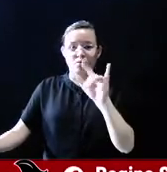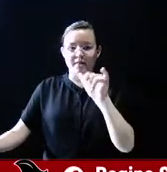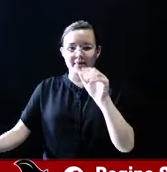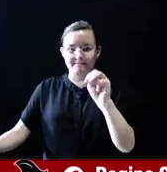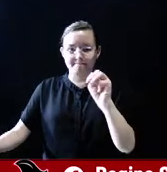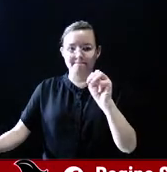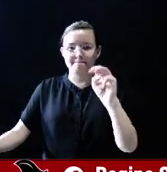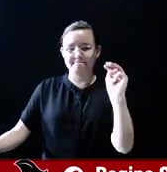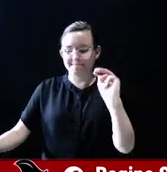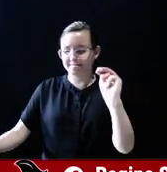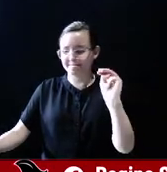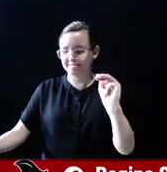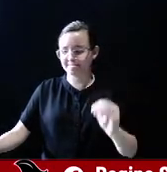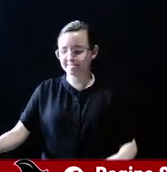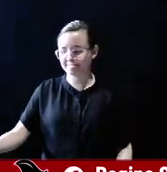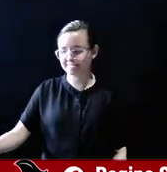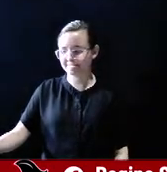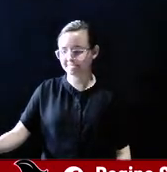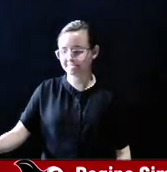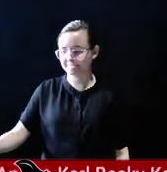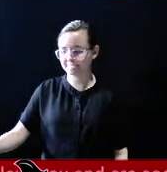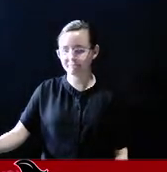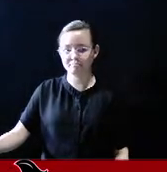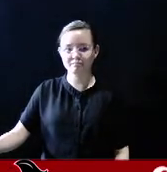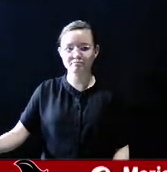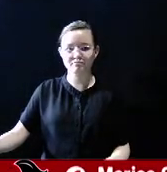William Josue Mata.